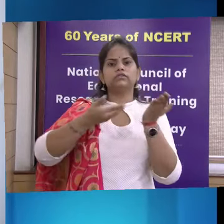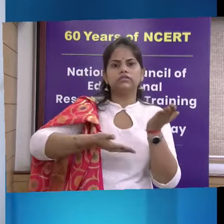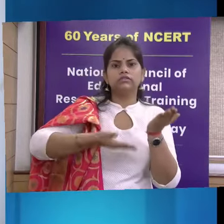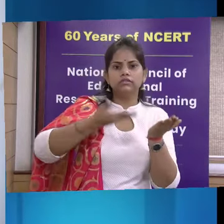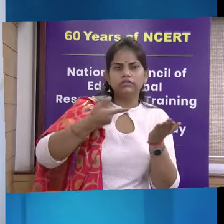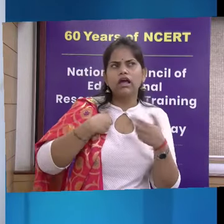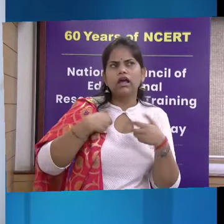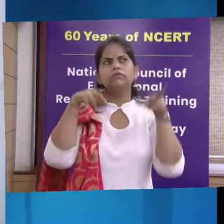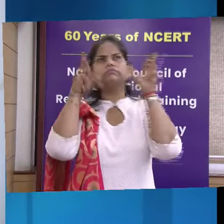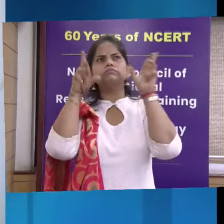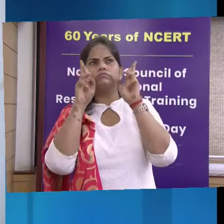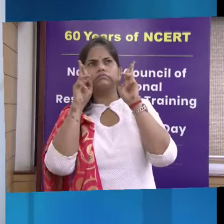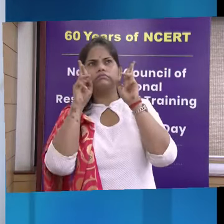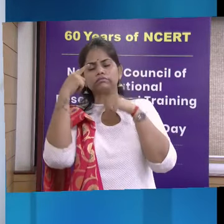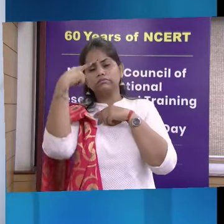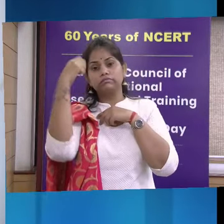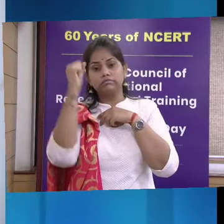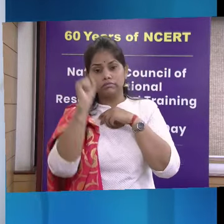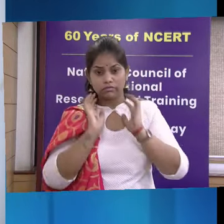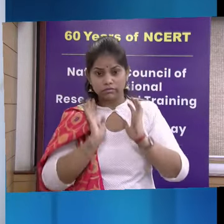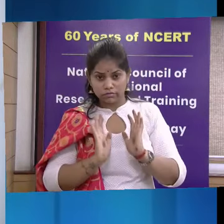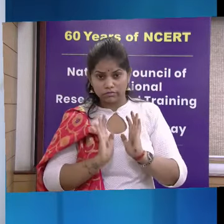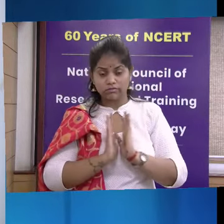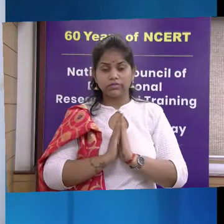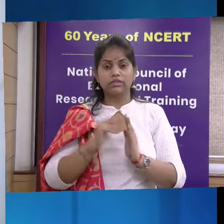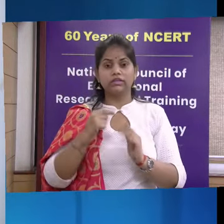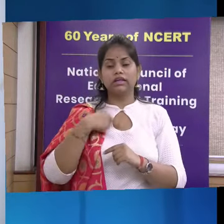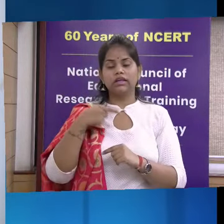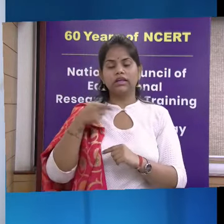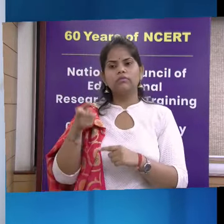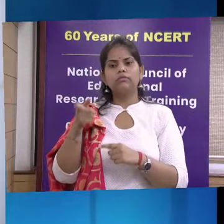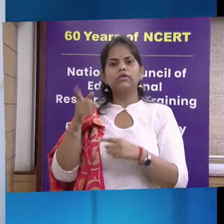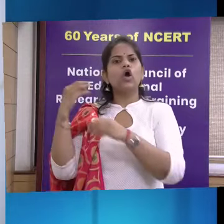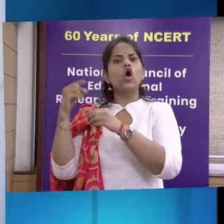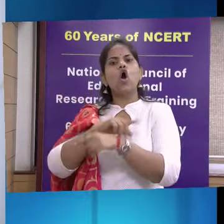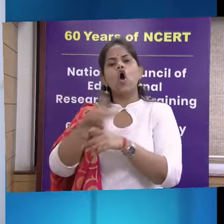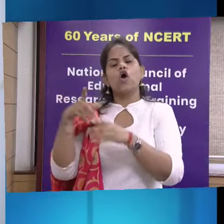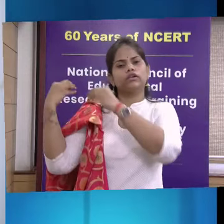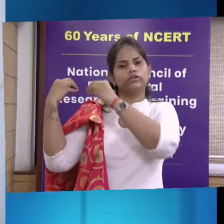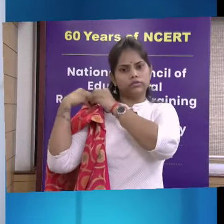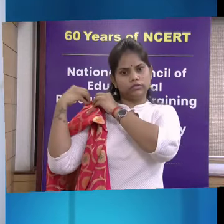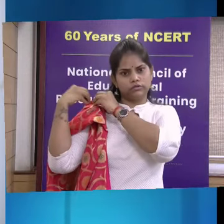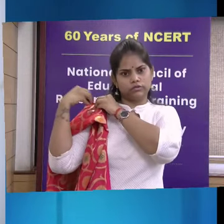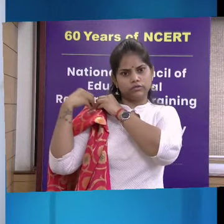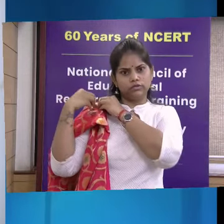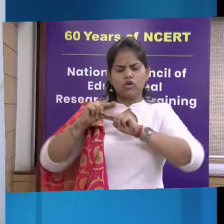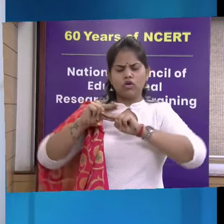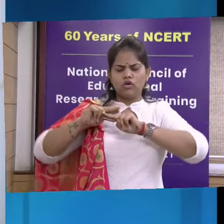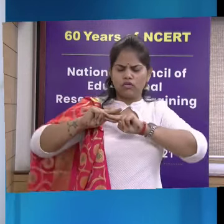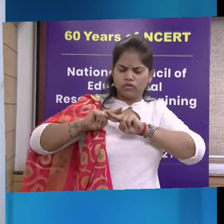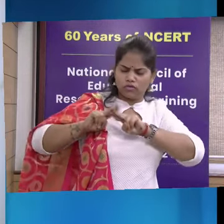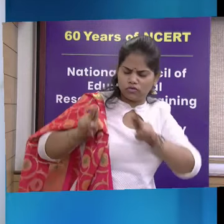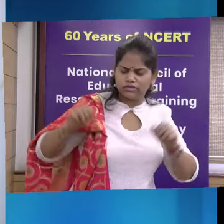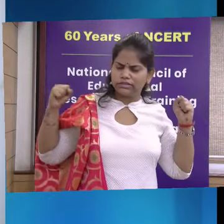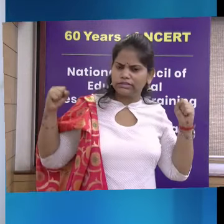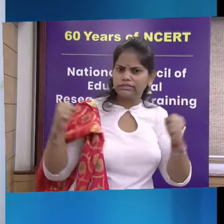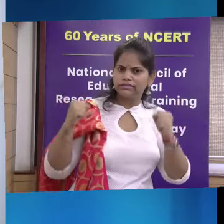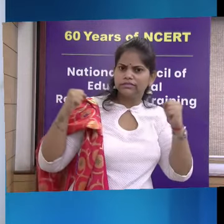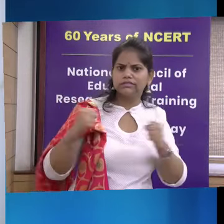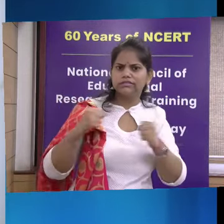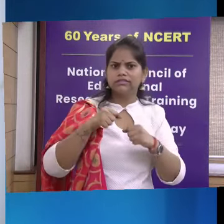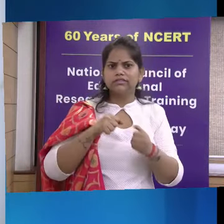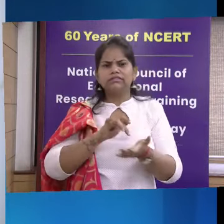believe that it has carried out its duties to the fullest of its potential in